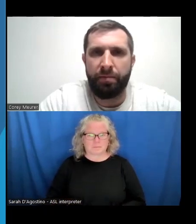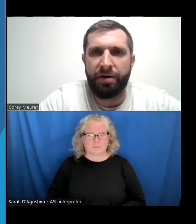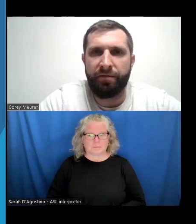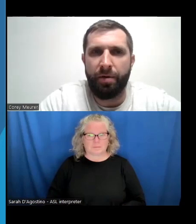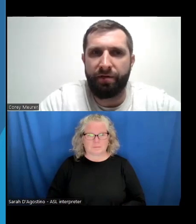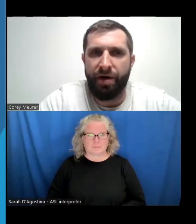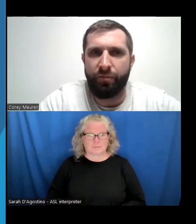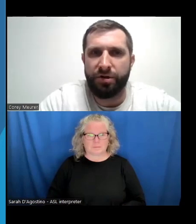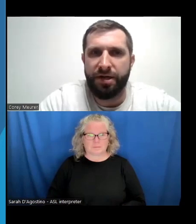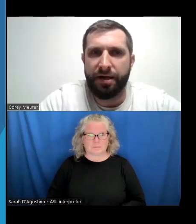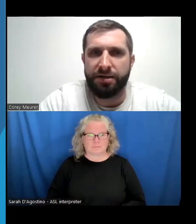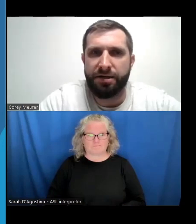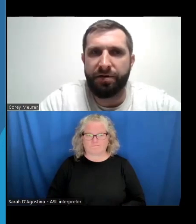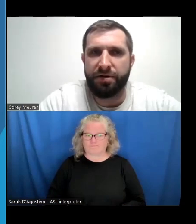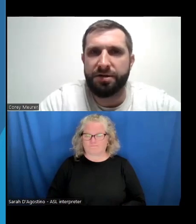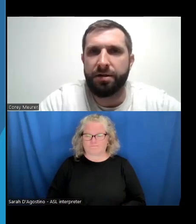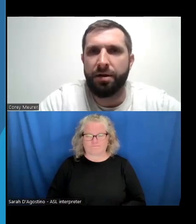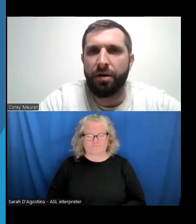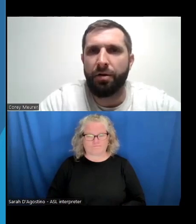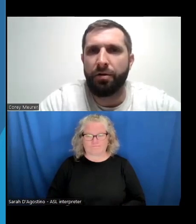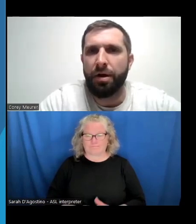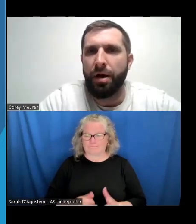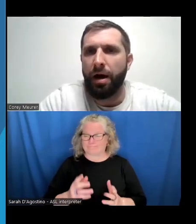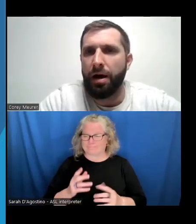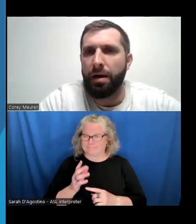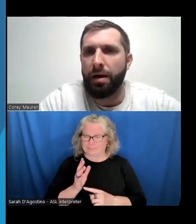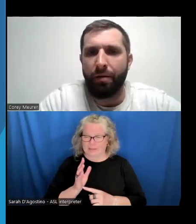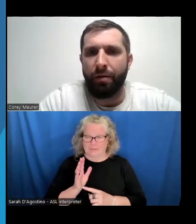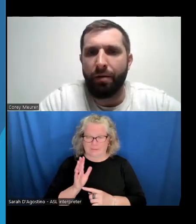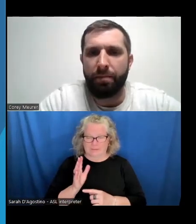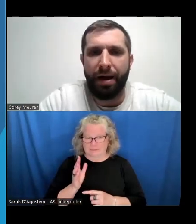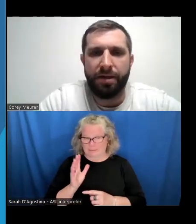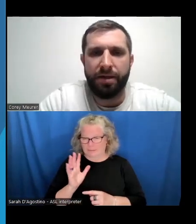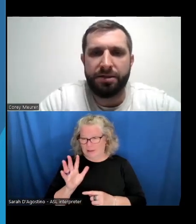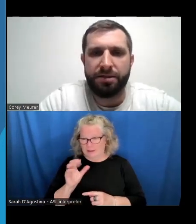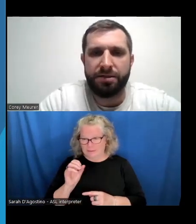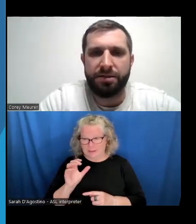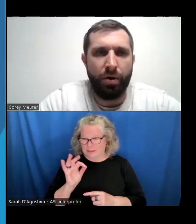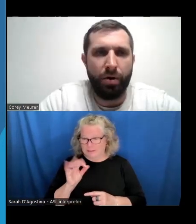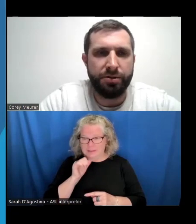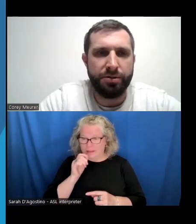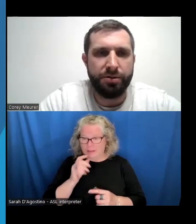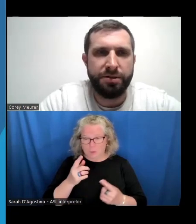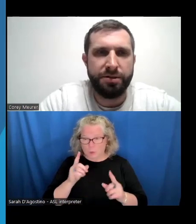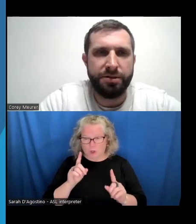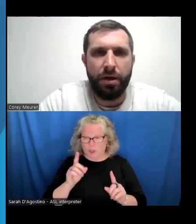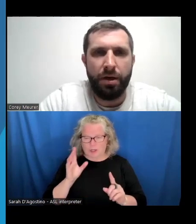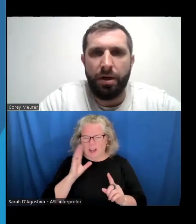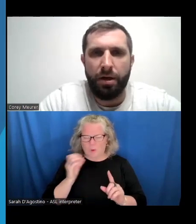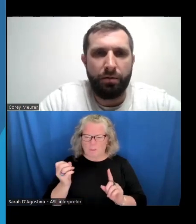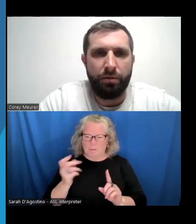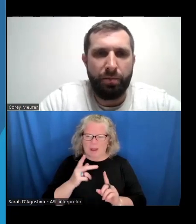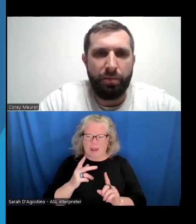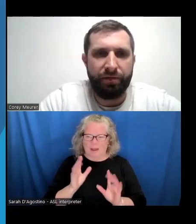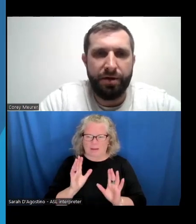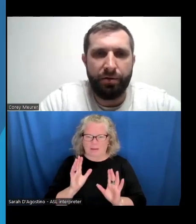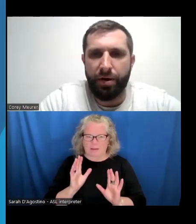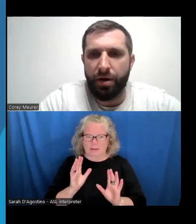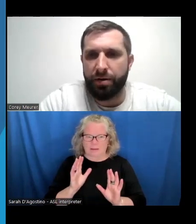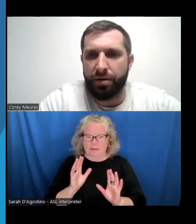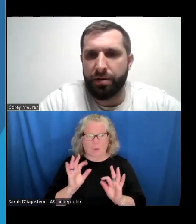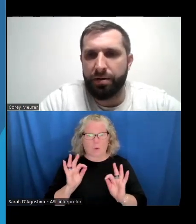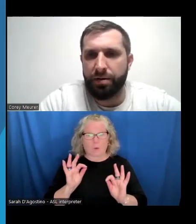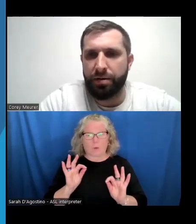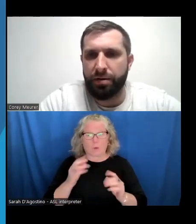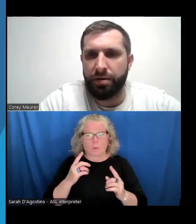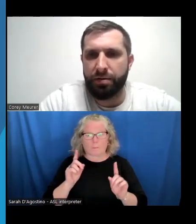Okay, I'm going to give it about 5 more seconds, and if it doesn't load, I will come back to that. So I apologize. Oh, perfect. Here we